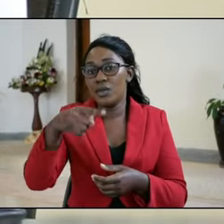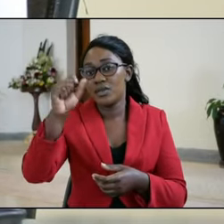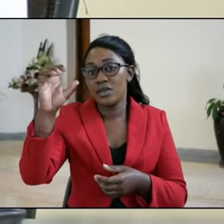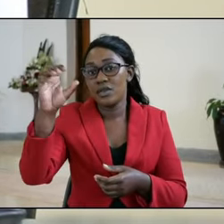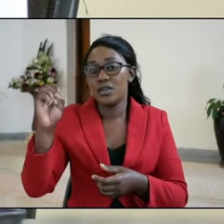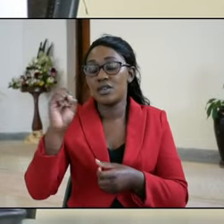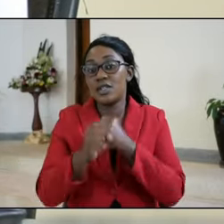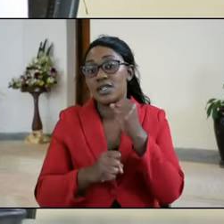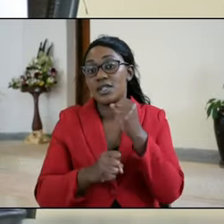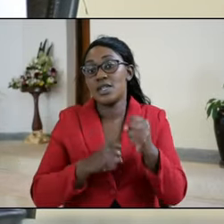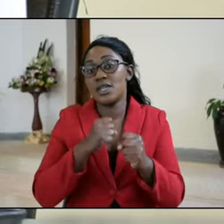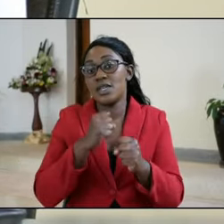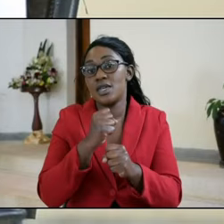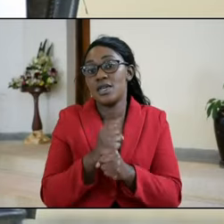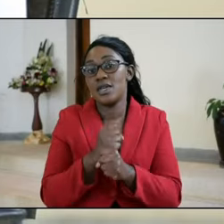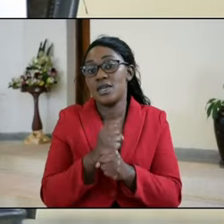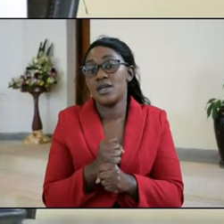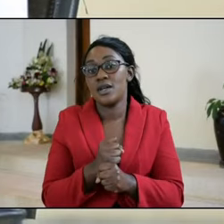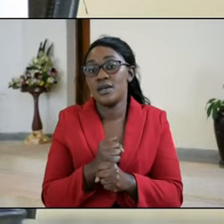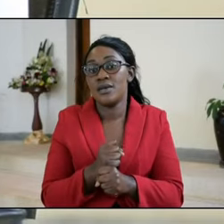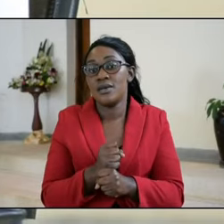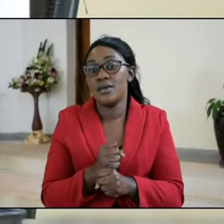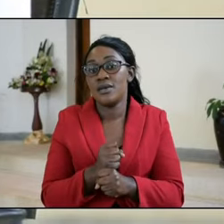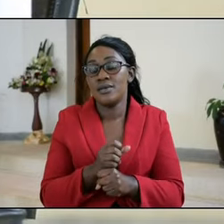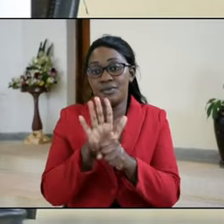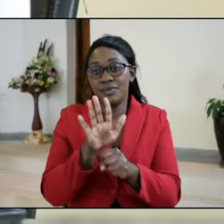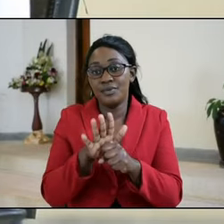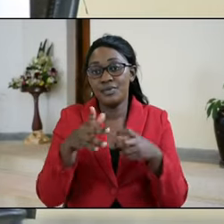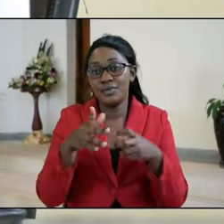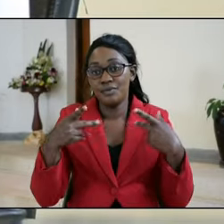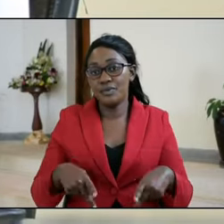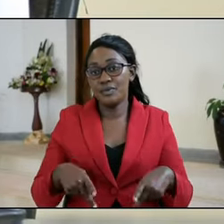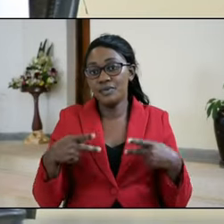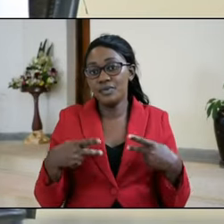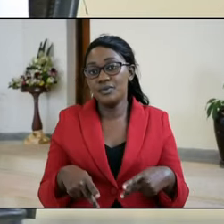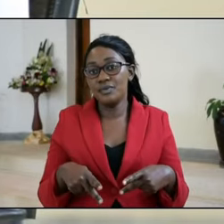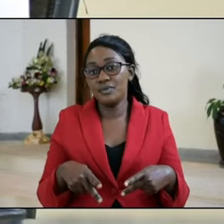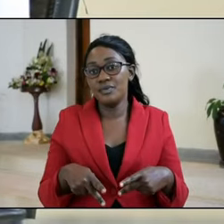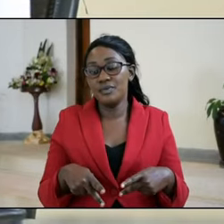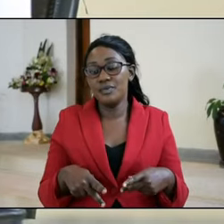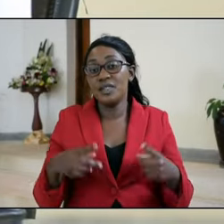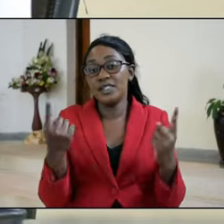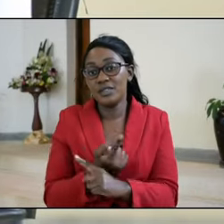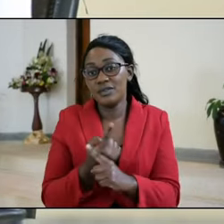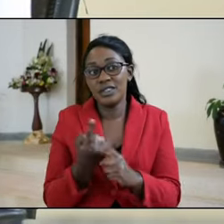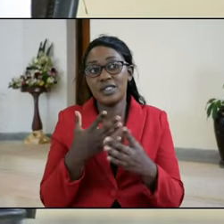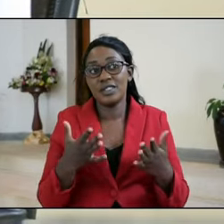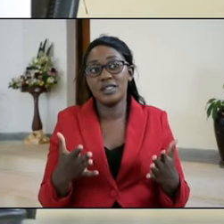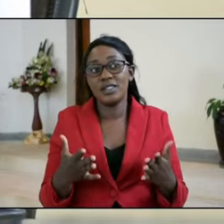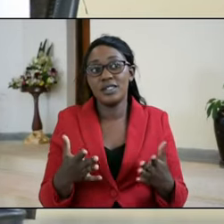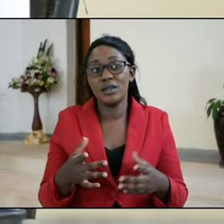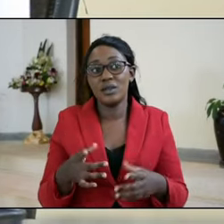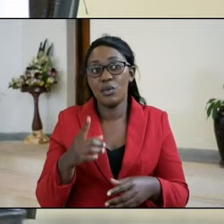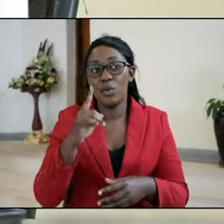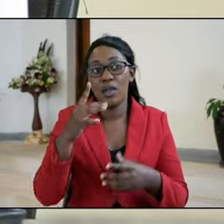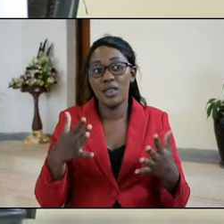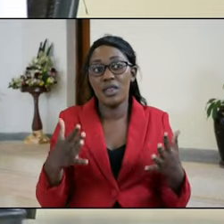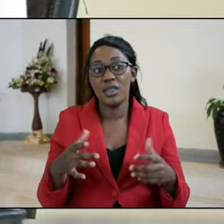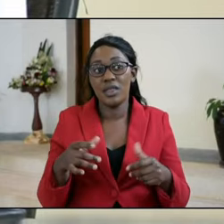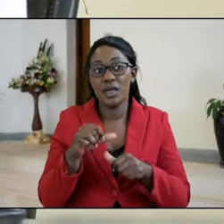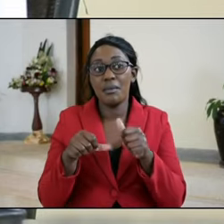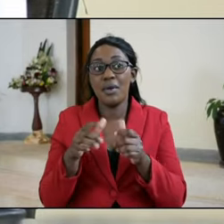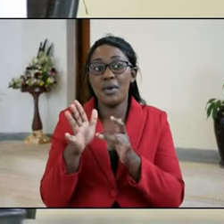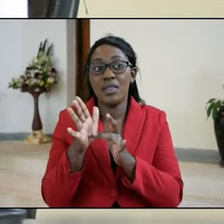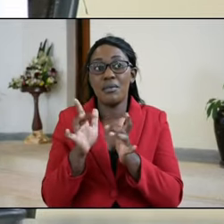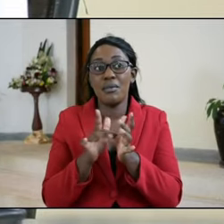people, a lot of generations, that is a lot of different things. But one thing about the Bible is that it